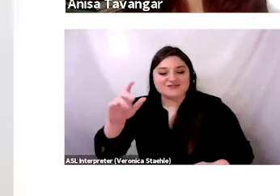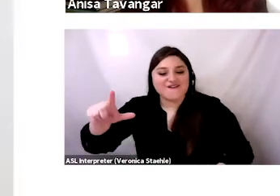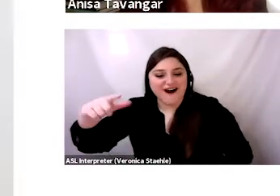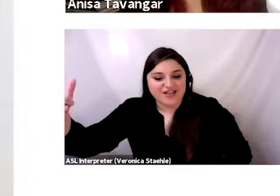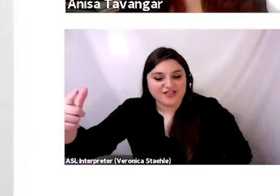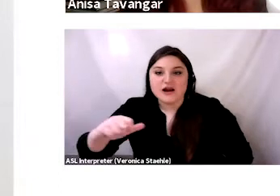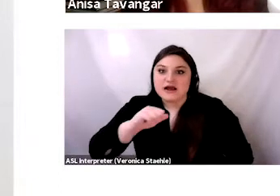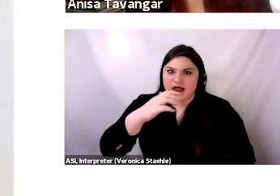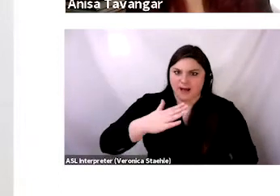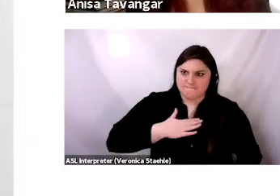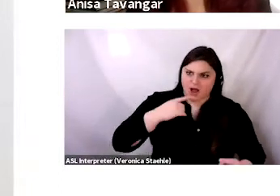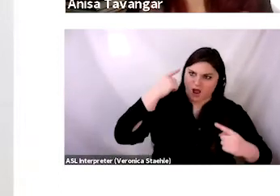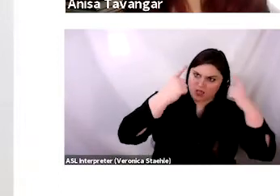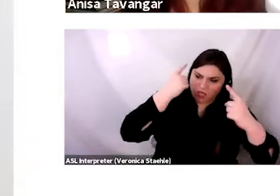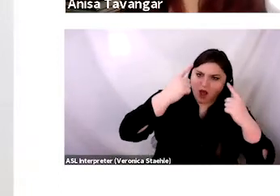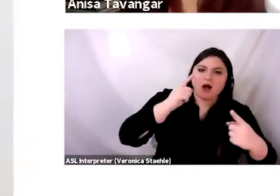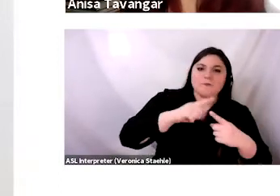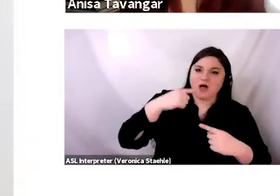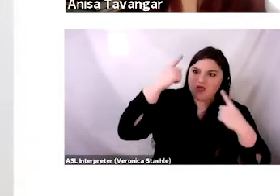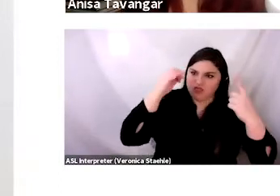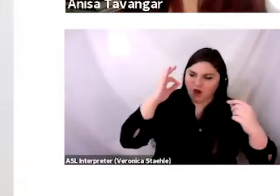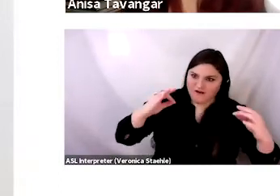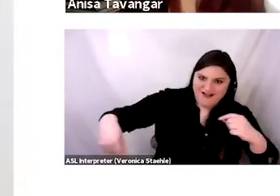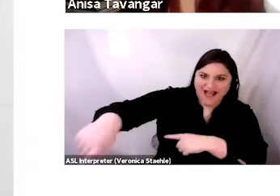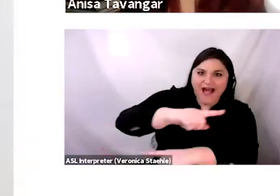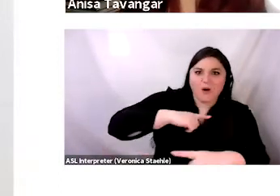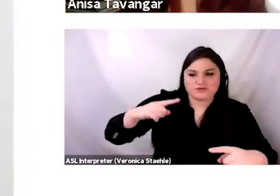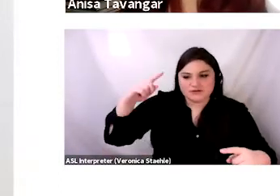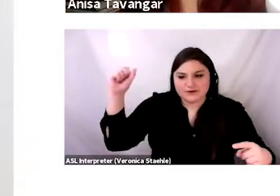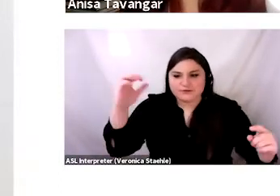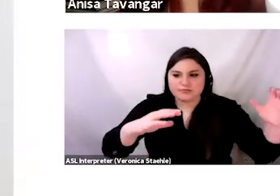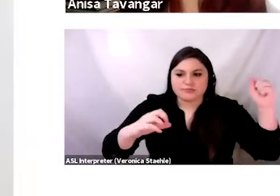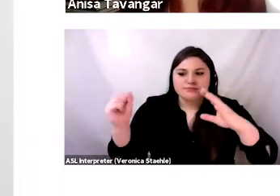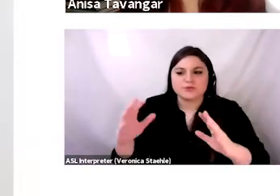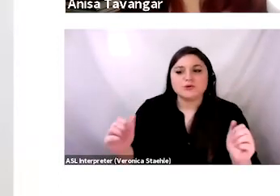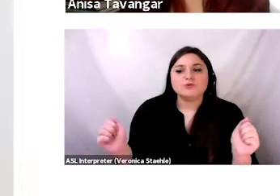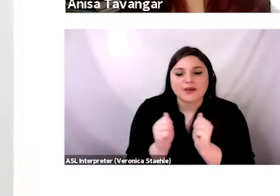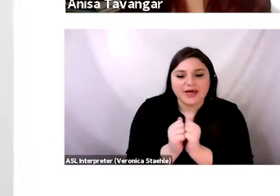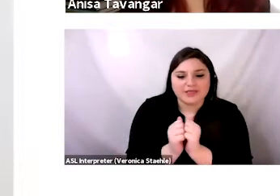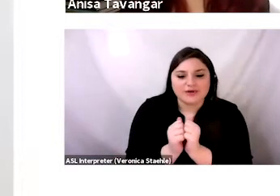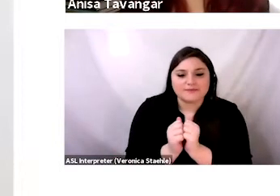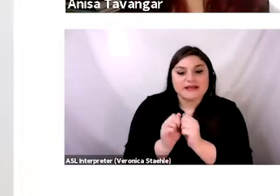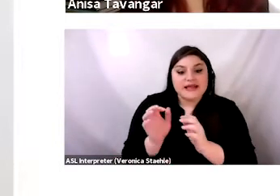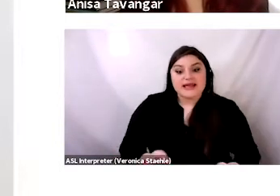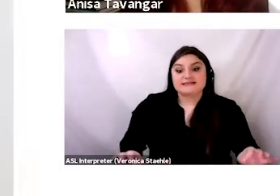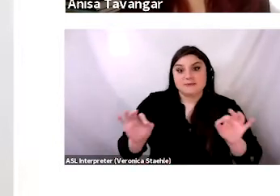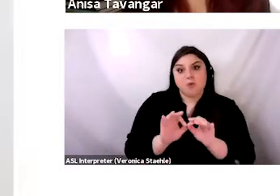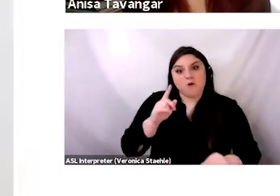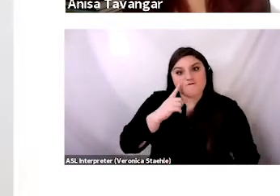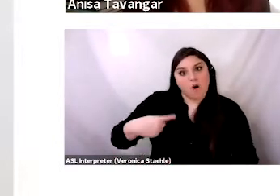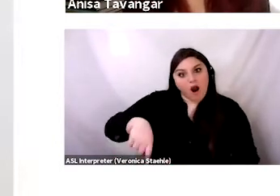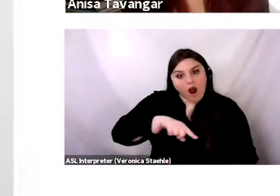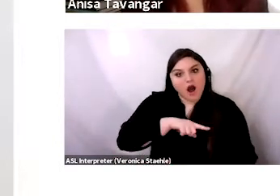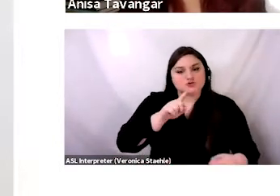neighbor. That it is our responsibility as individuals to investigate for ourselves and consider for ourselves what these